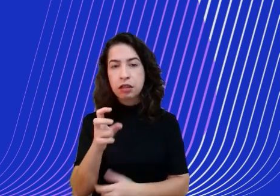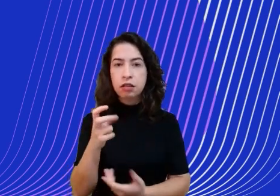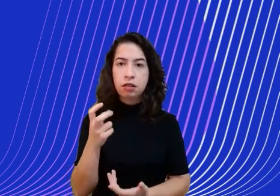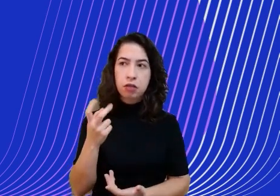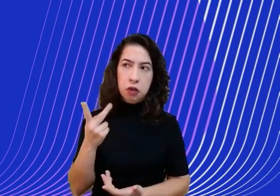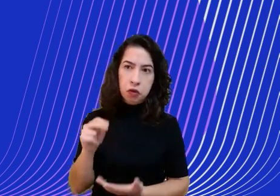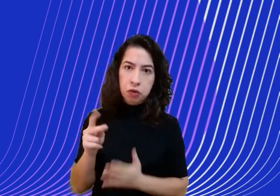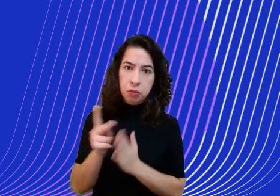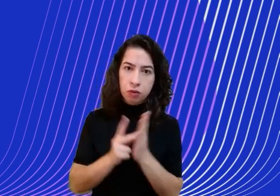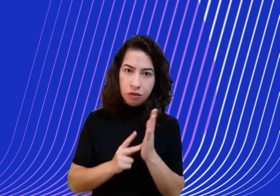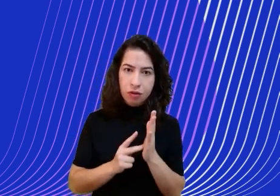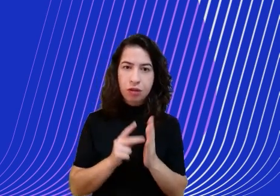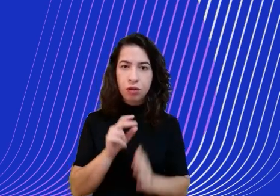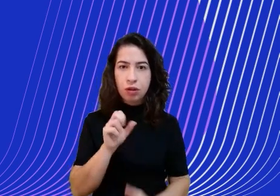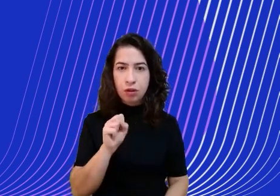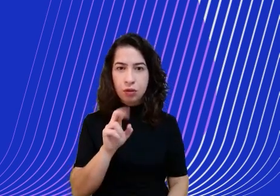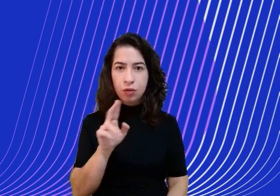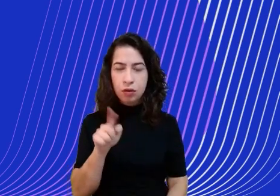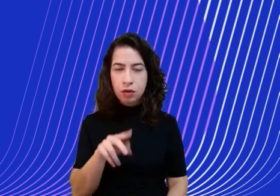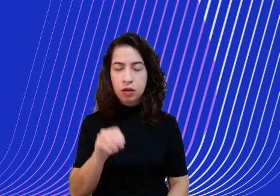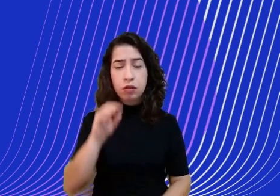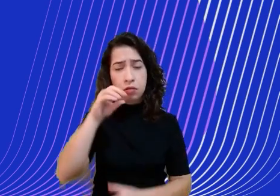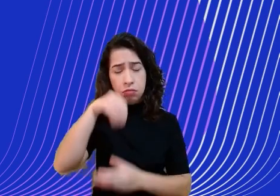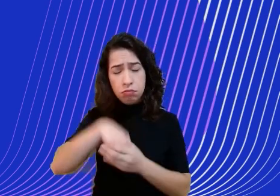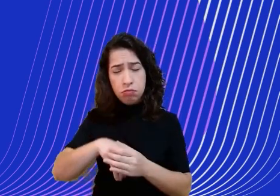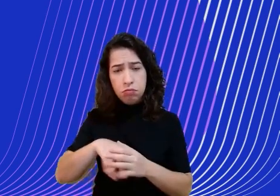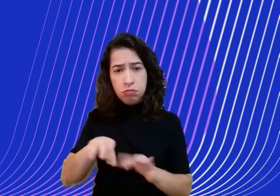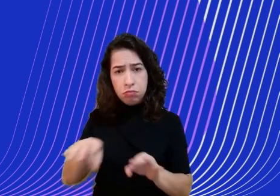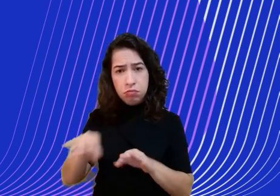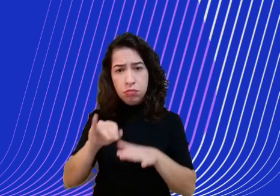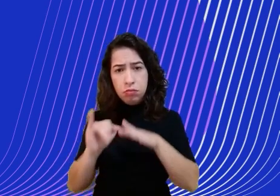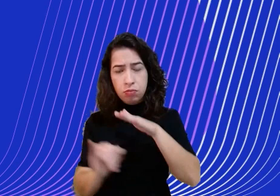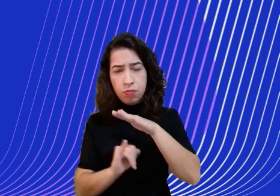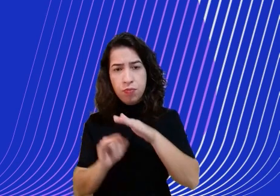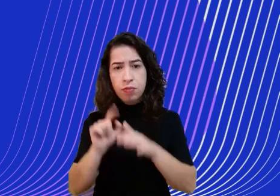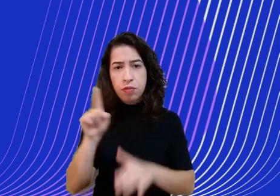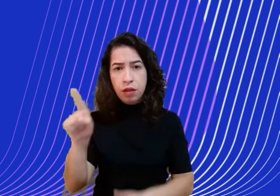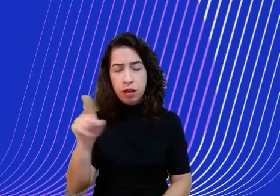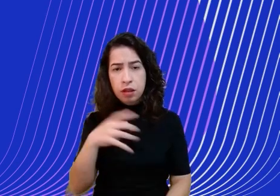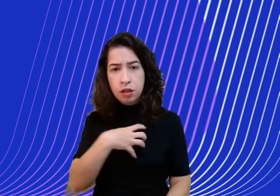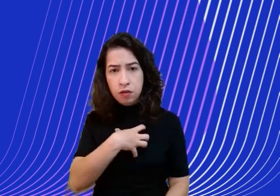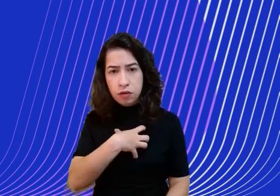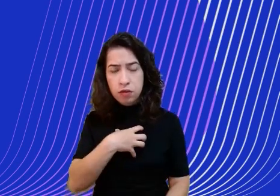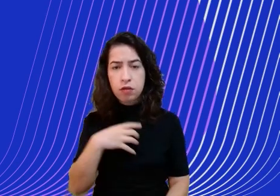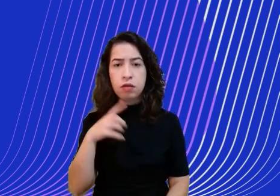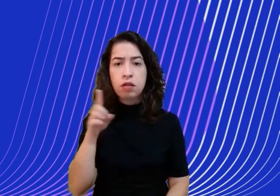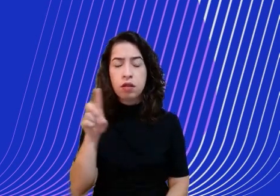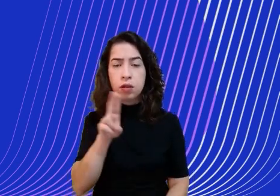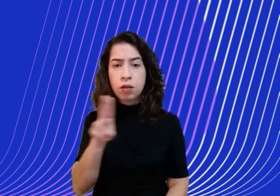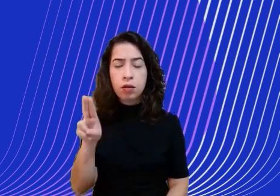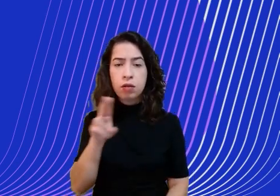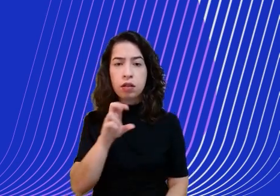Suzano, done in their majority in our institute in Salvador called Samatec,